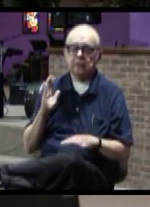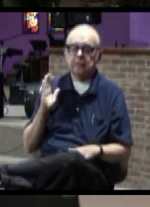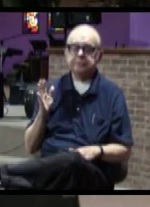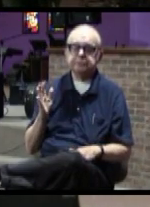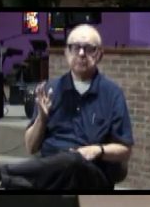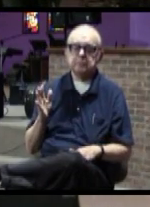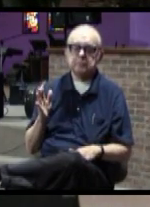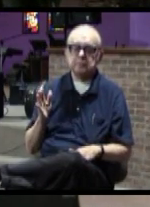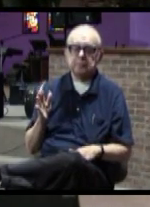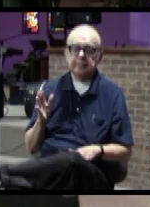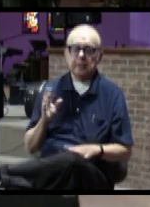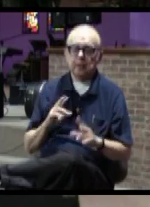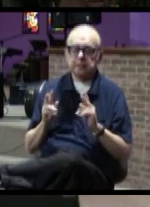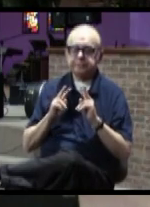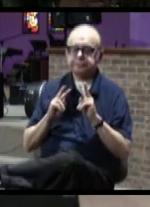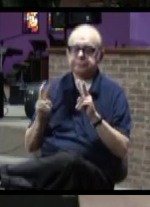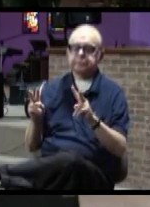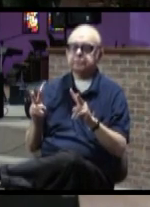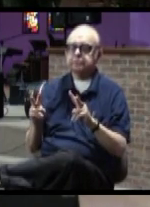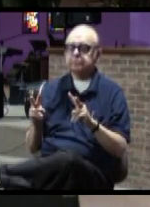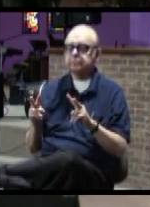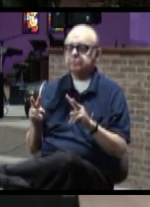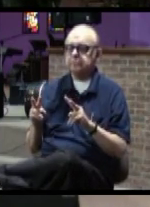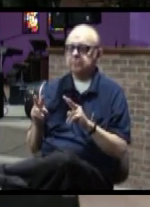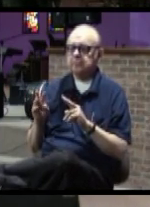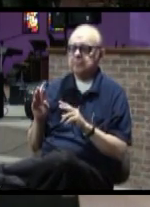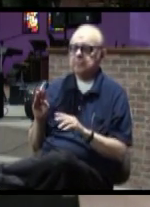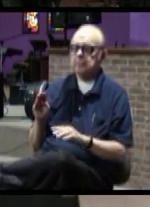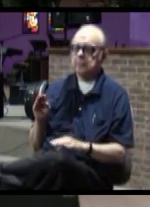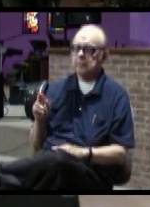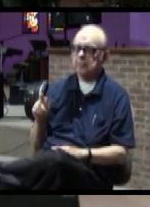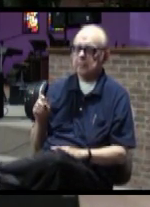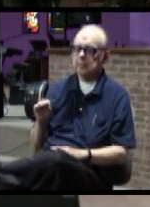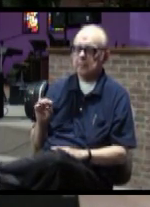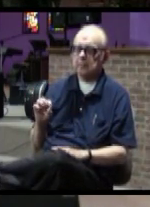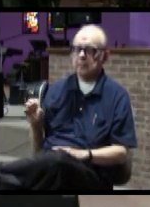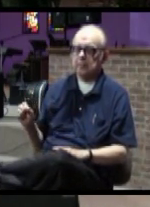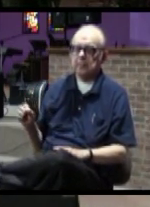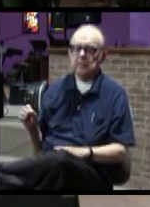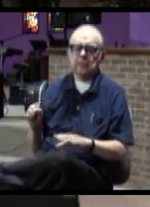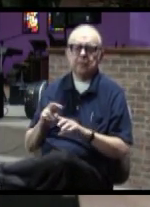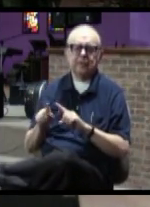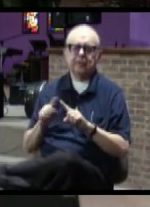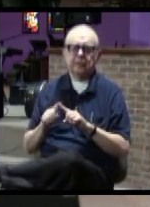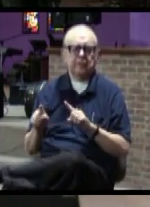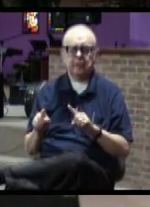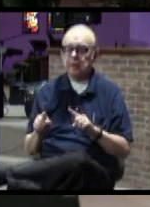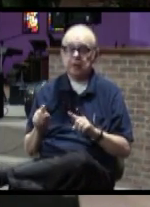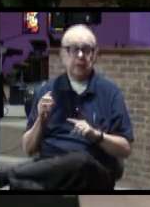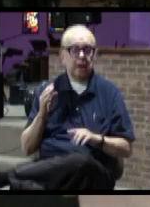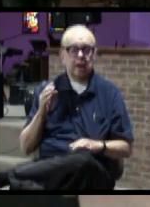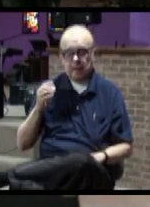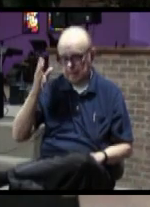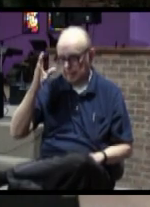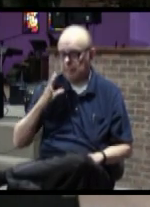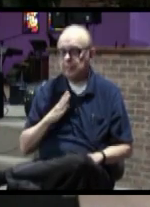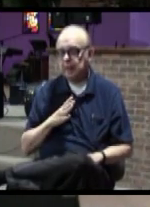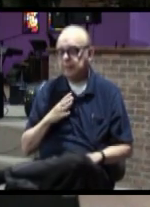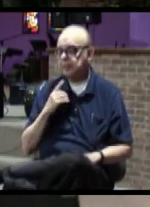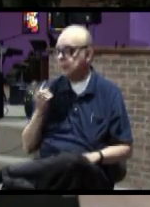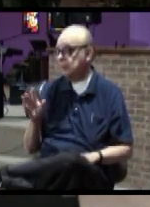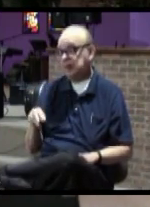Well, after his presentation, a tough, muscular-looking Marine stood at the podium. He looked around at the crowd of students and he shook his